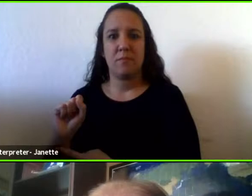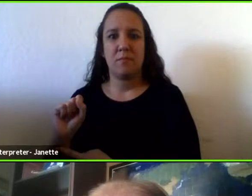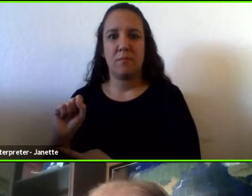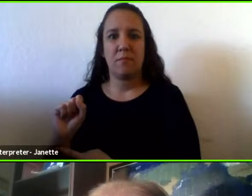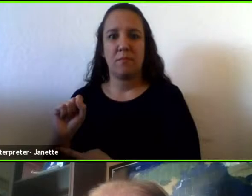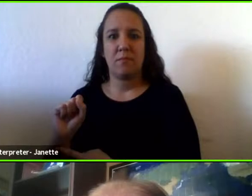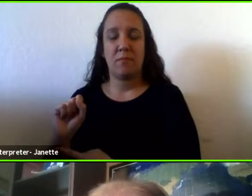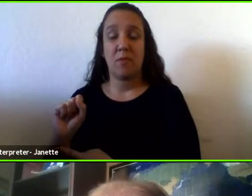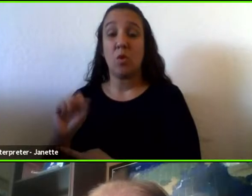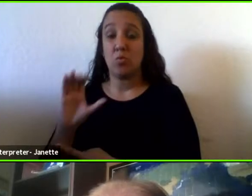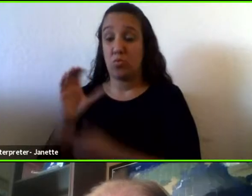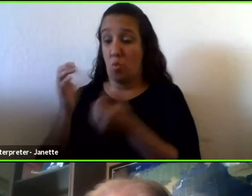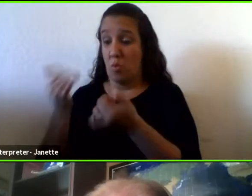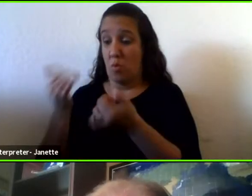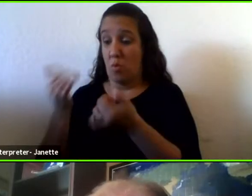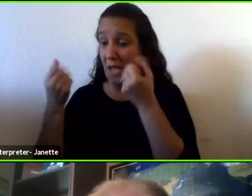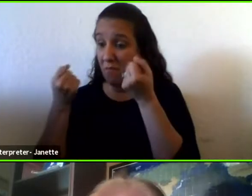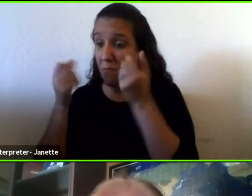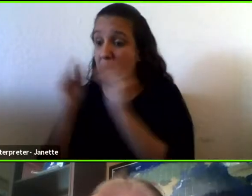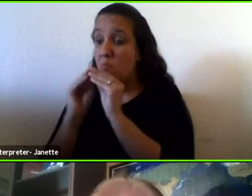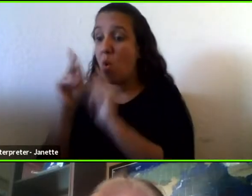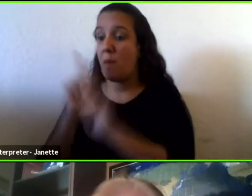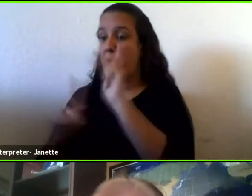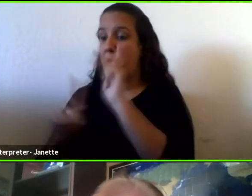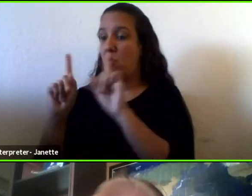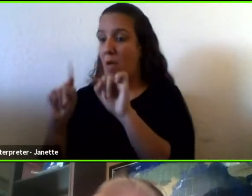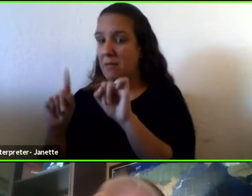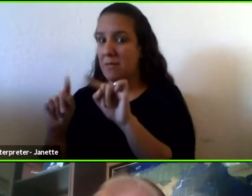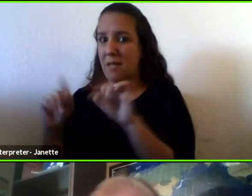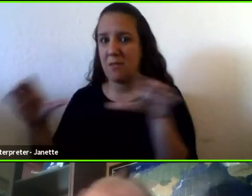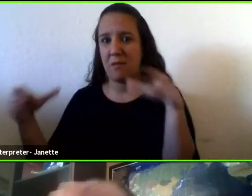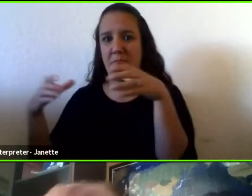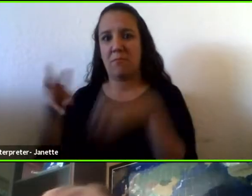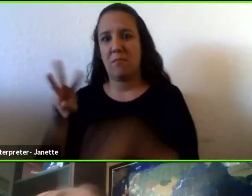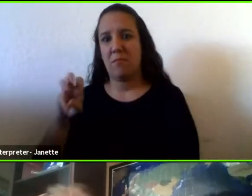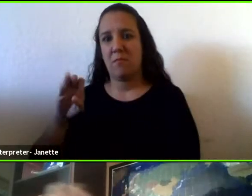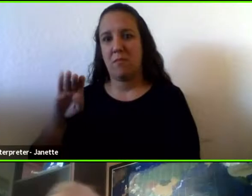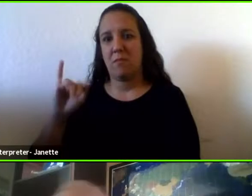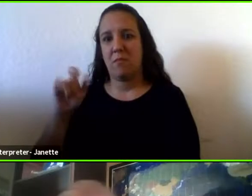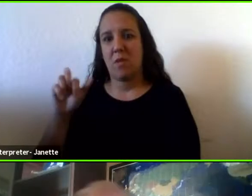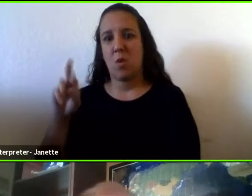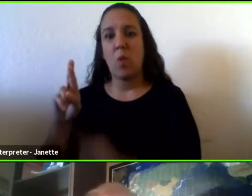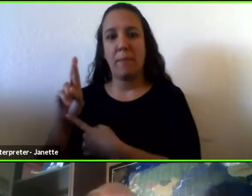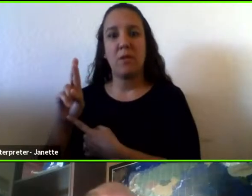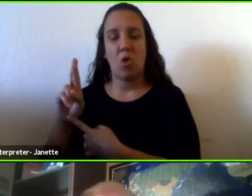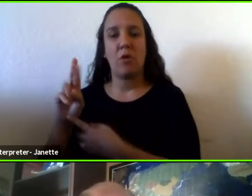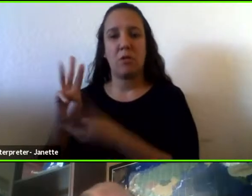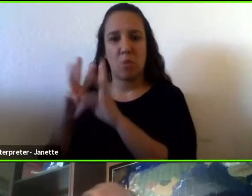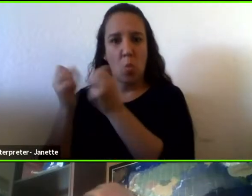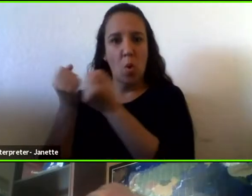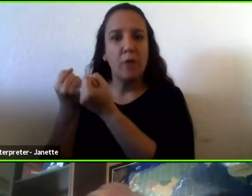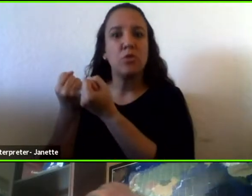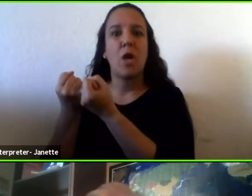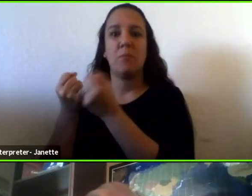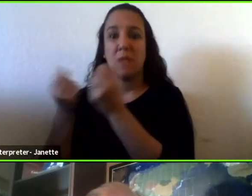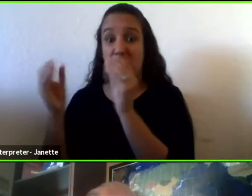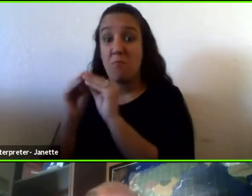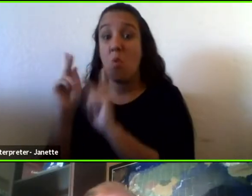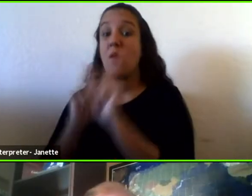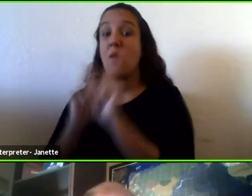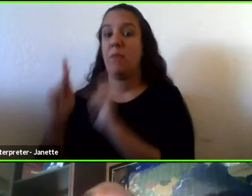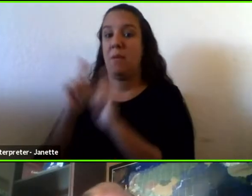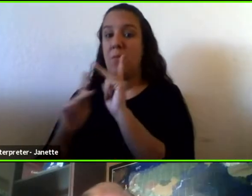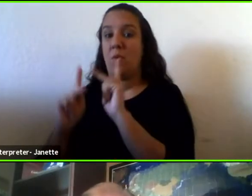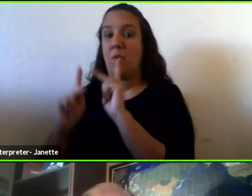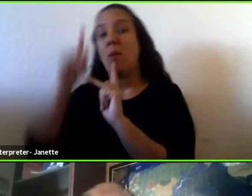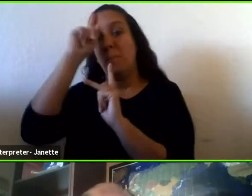an impersonal, you know, a more of a personal type webinar or workshop. And those are still going to happen, but I have to continue planning